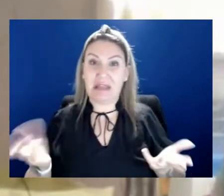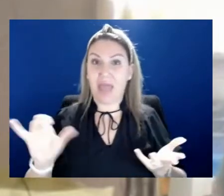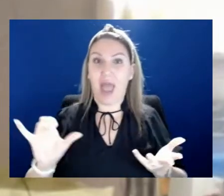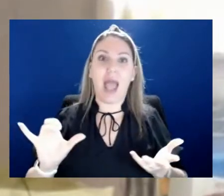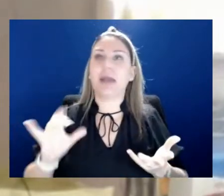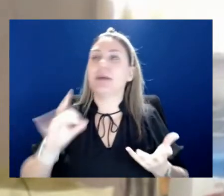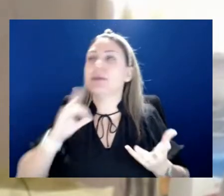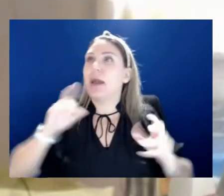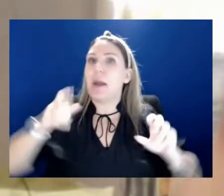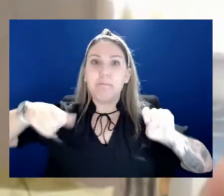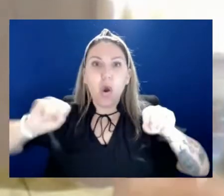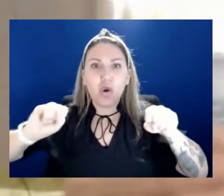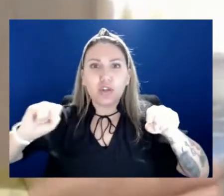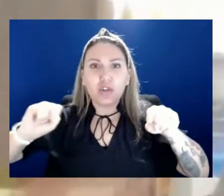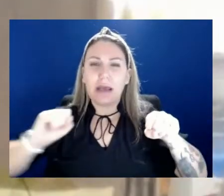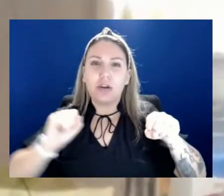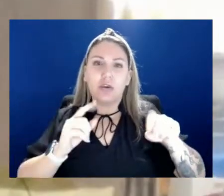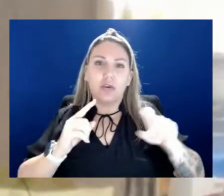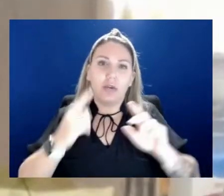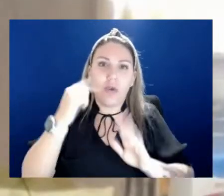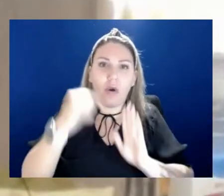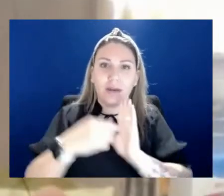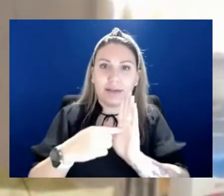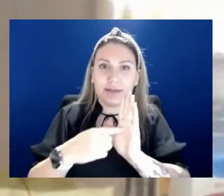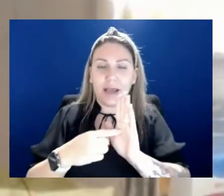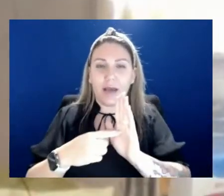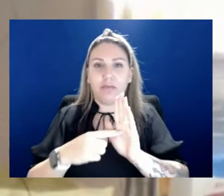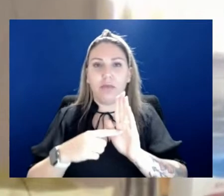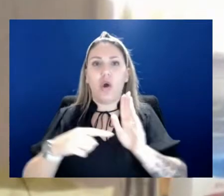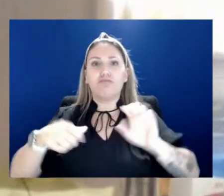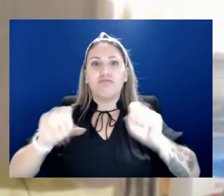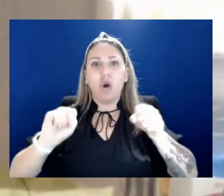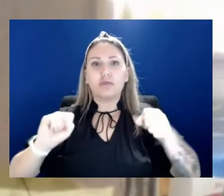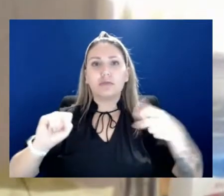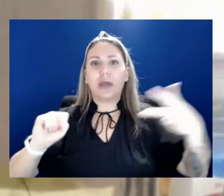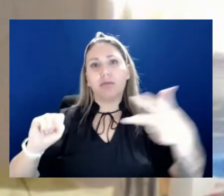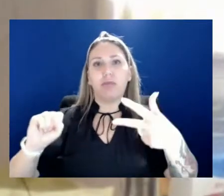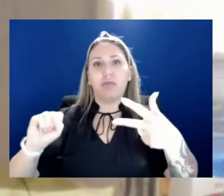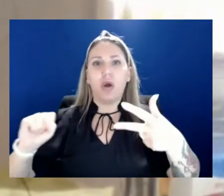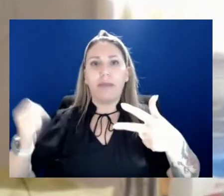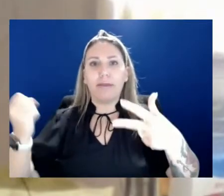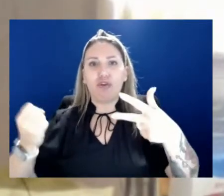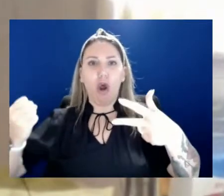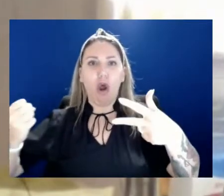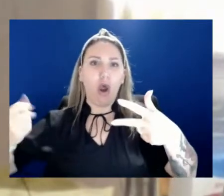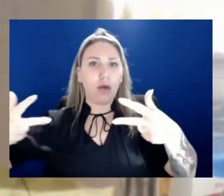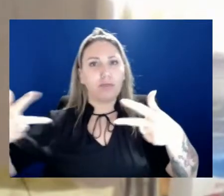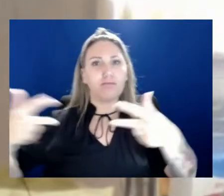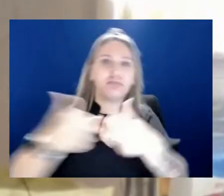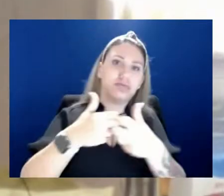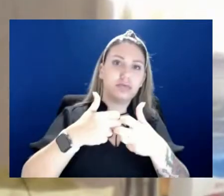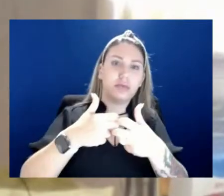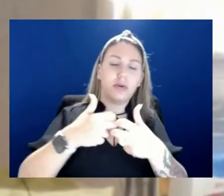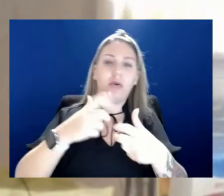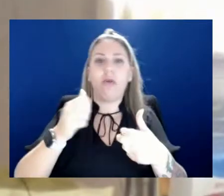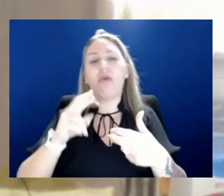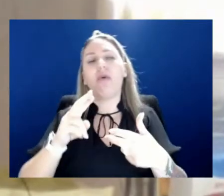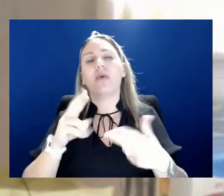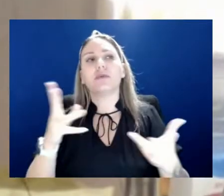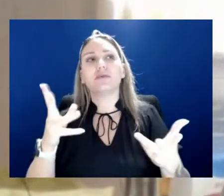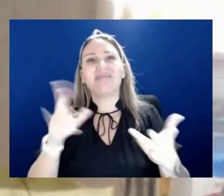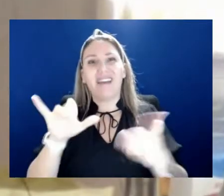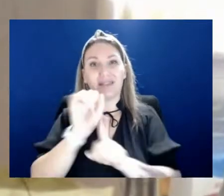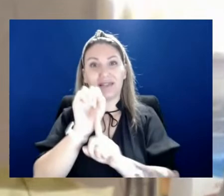example, you have a motorcycle that impacts a car or a guardrail. In that particular situation,